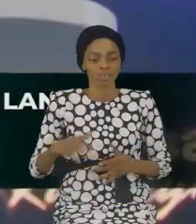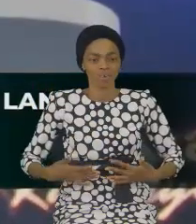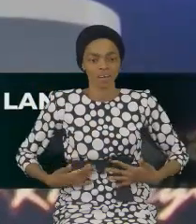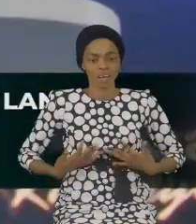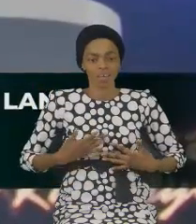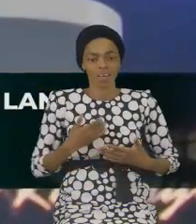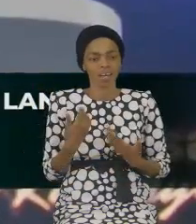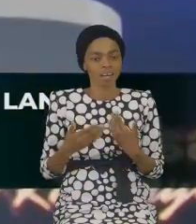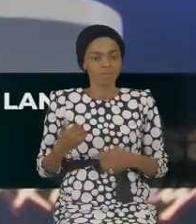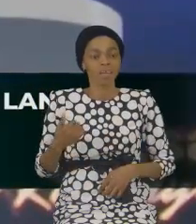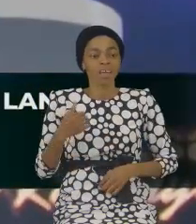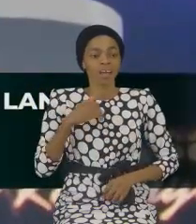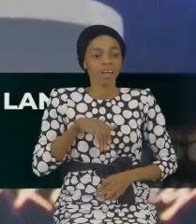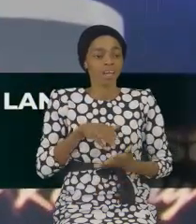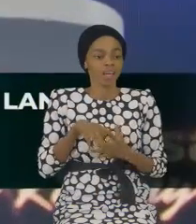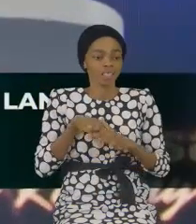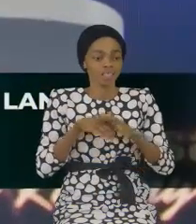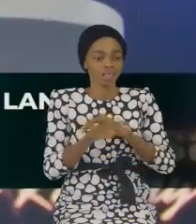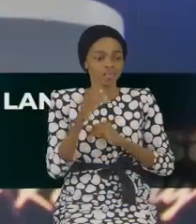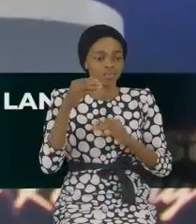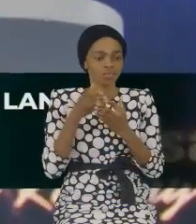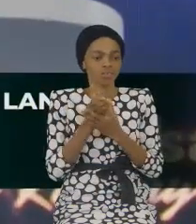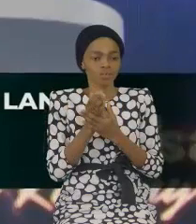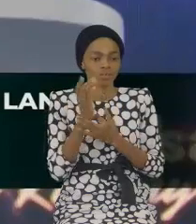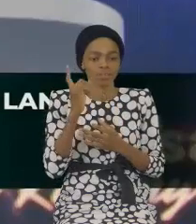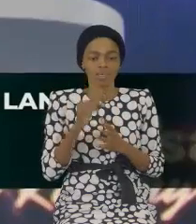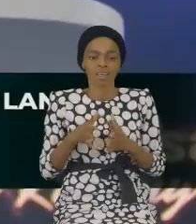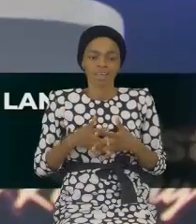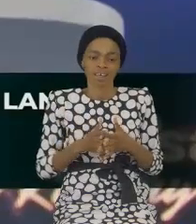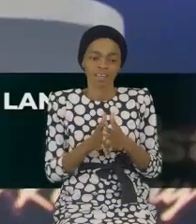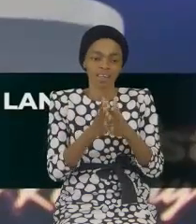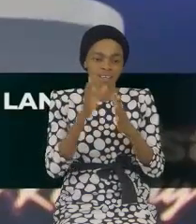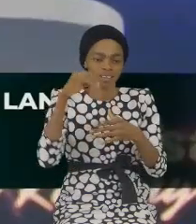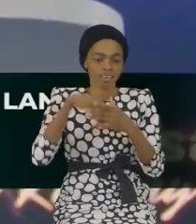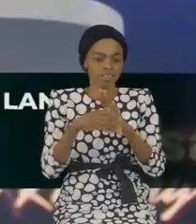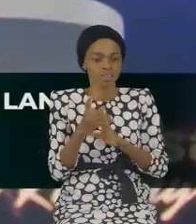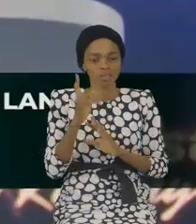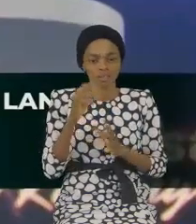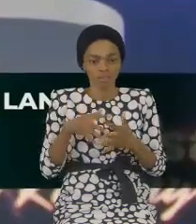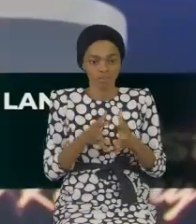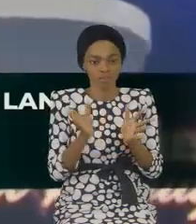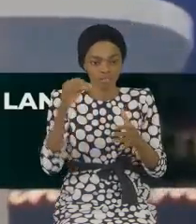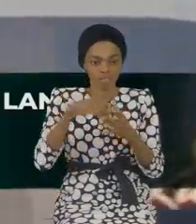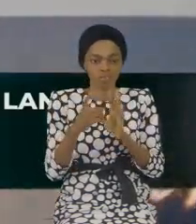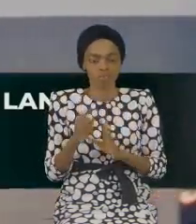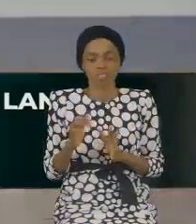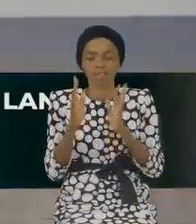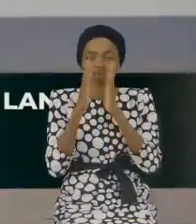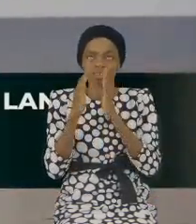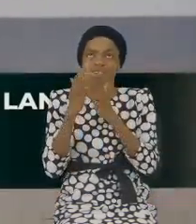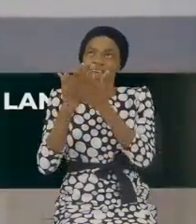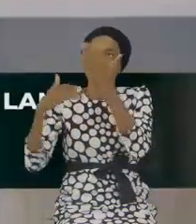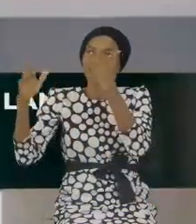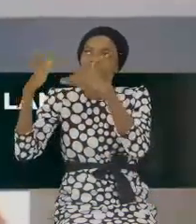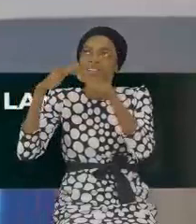life, that they may enter in through the gates into the city," the heavenly city.